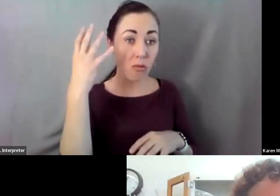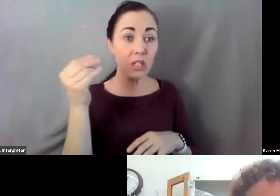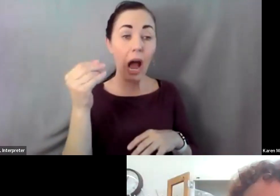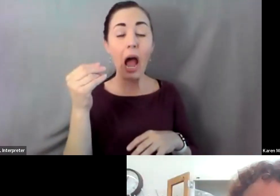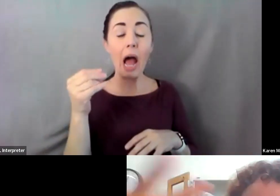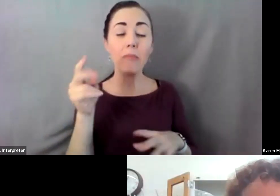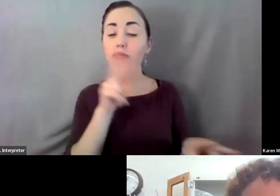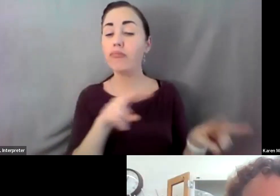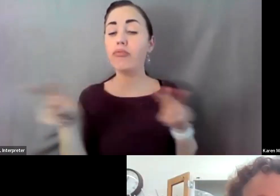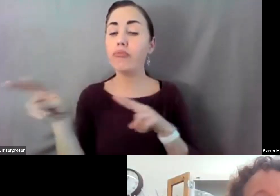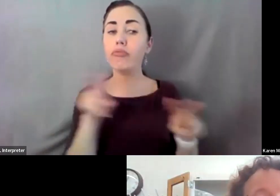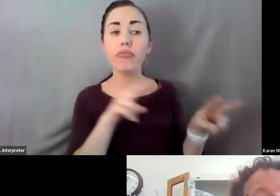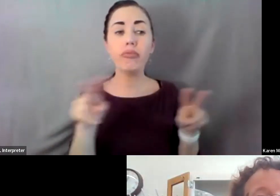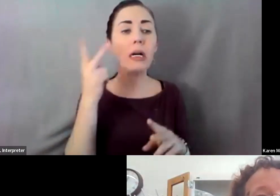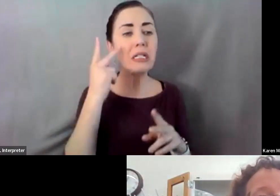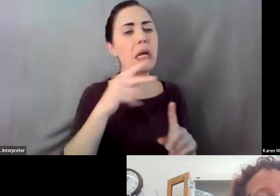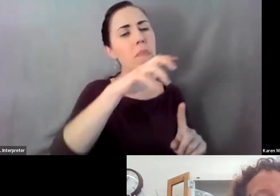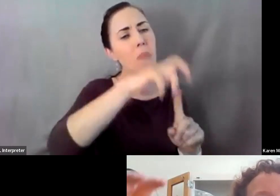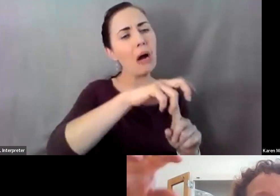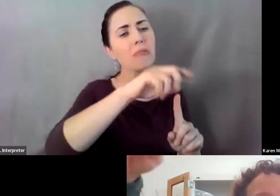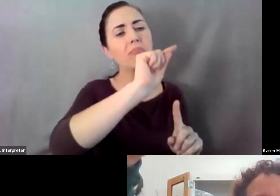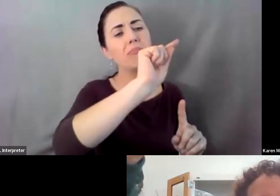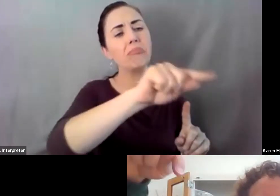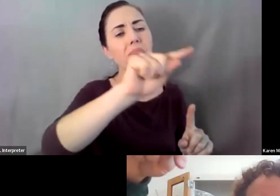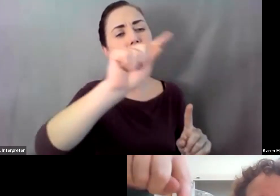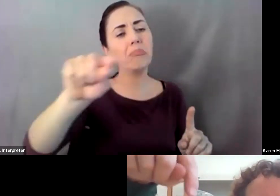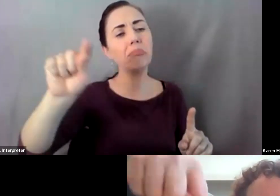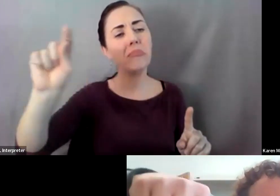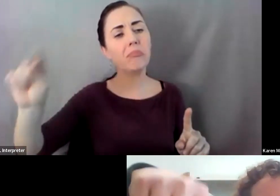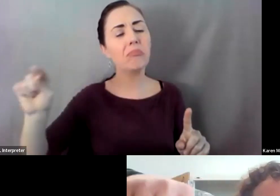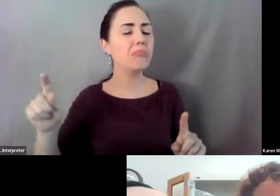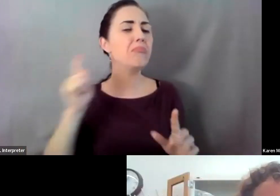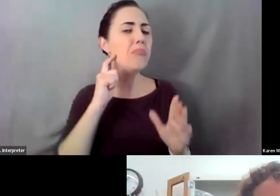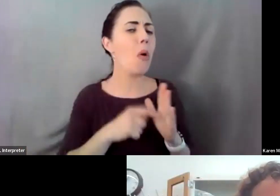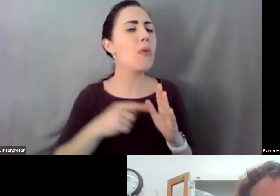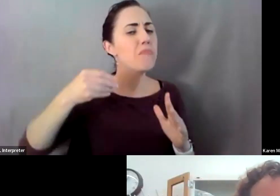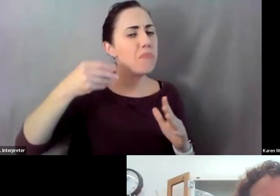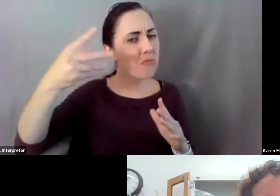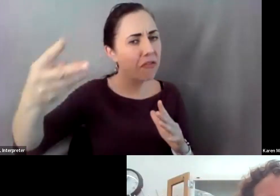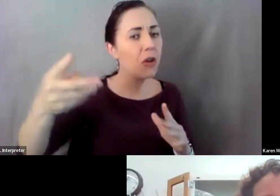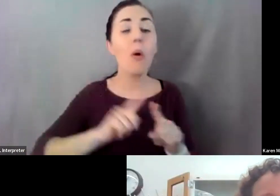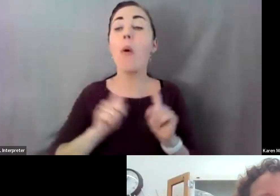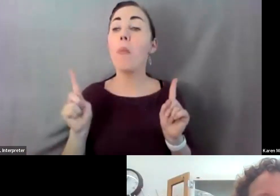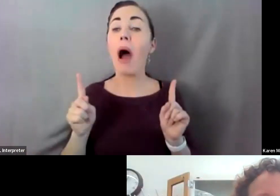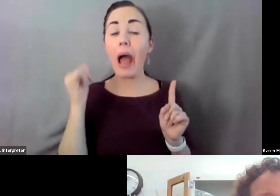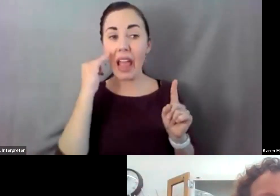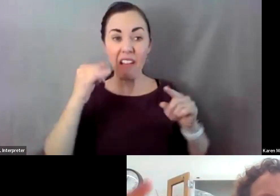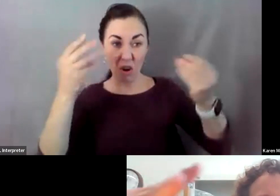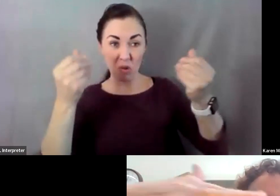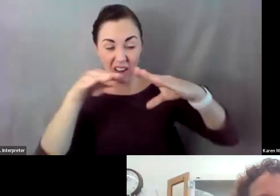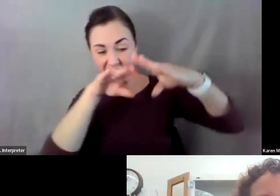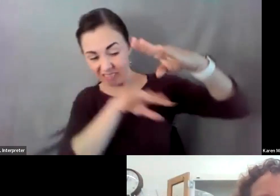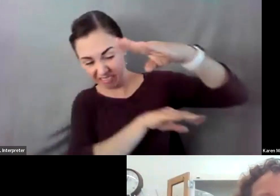whole thing was a giant sheet of fungus. But if you looked at under the ground, all those mushrooms would be connected to each other down